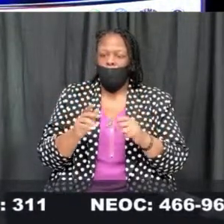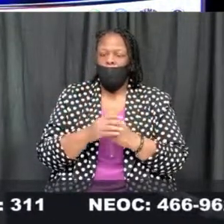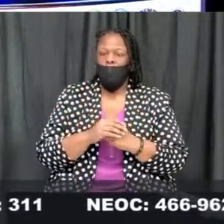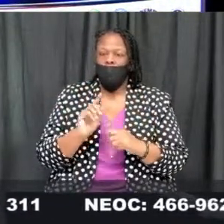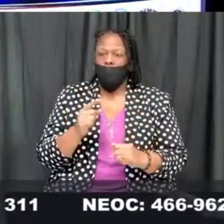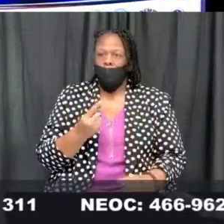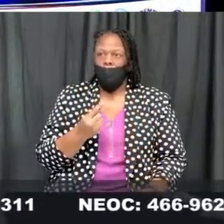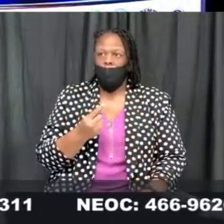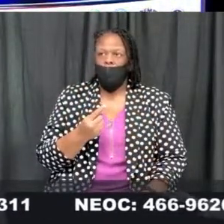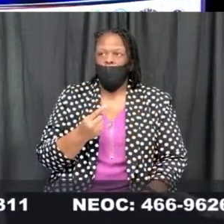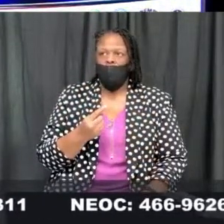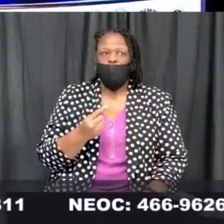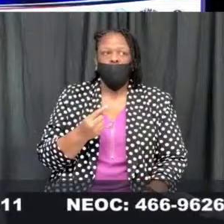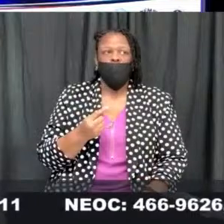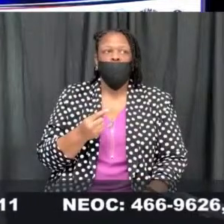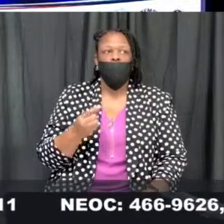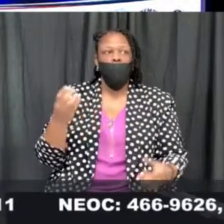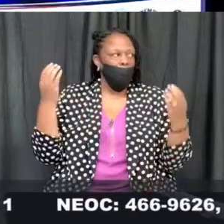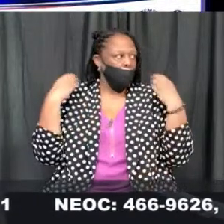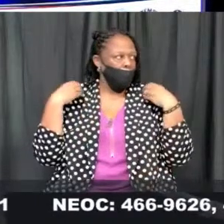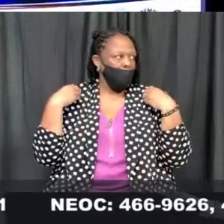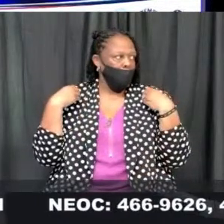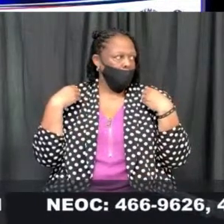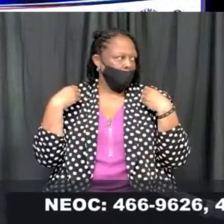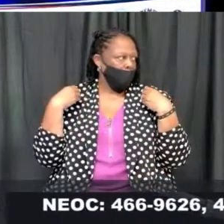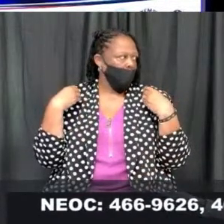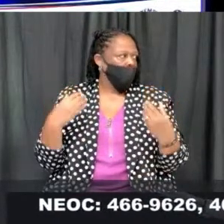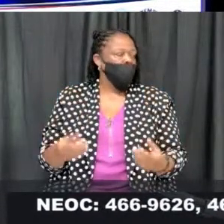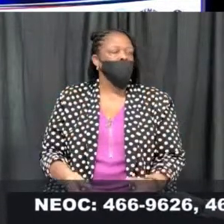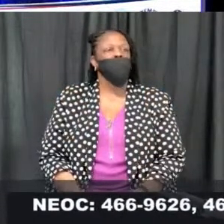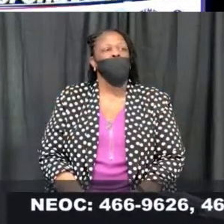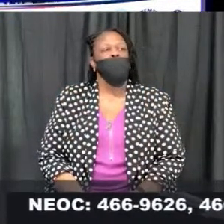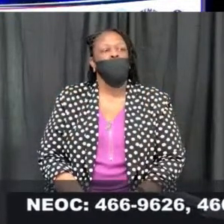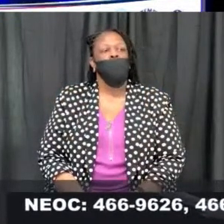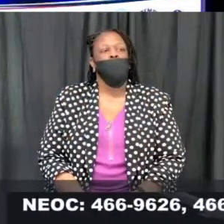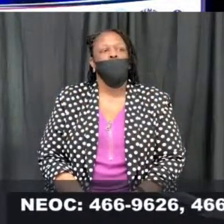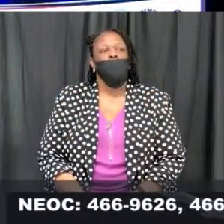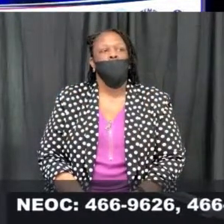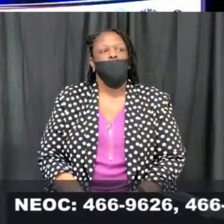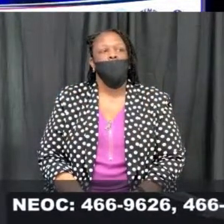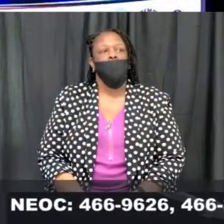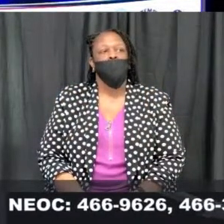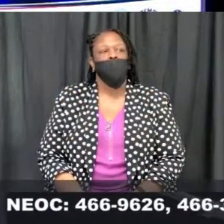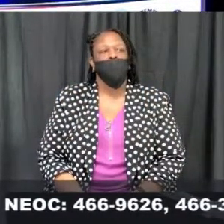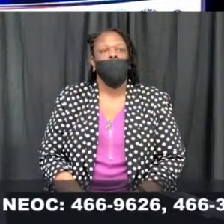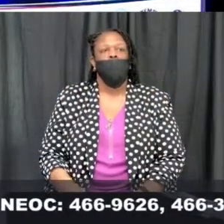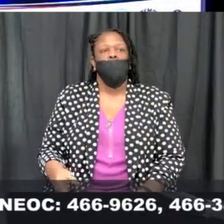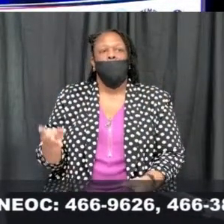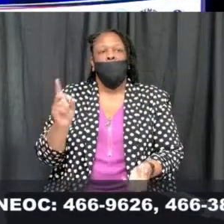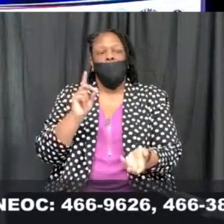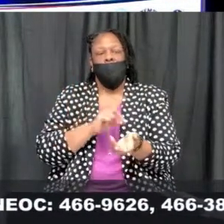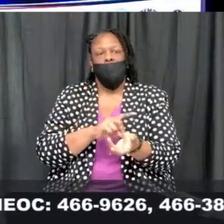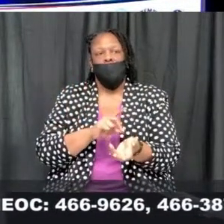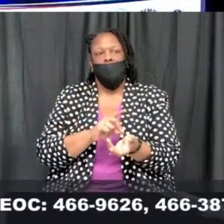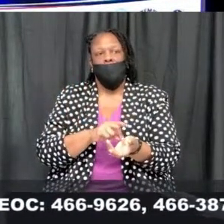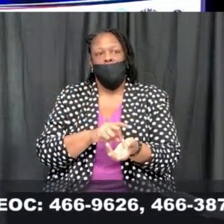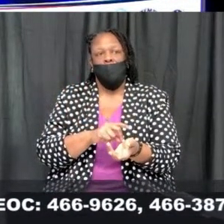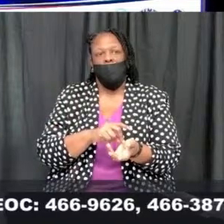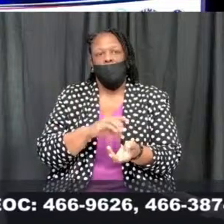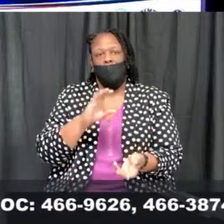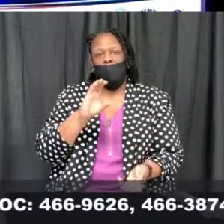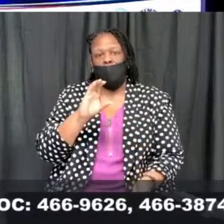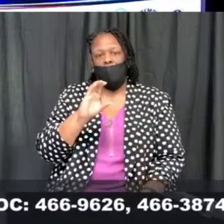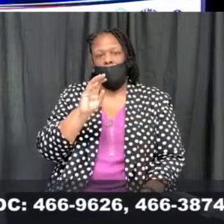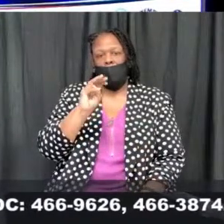The National Disaster Coordinator, who shall be the chairperson. The Chief Medical Officer, who is